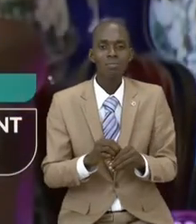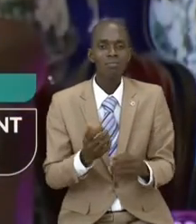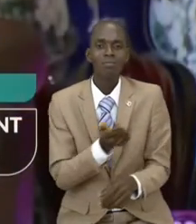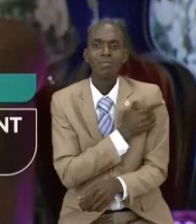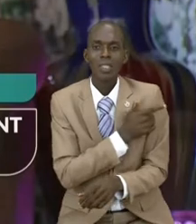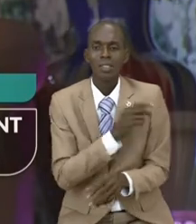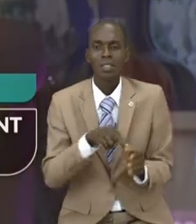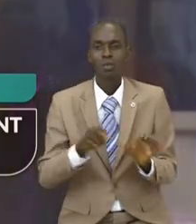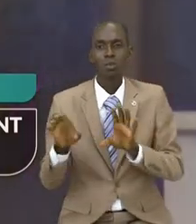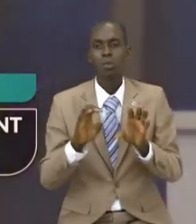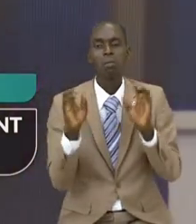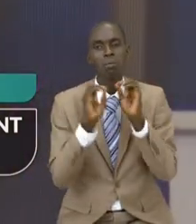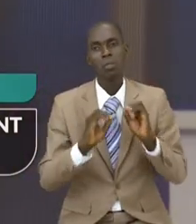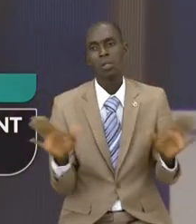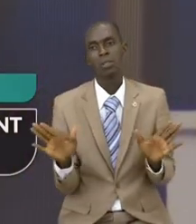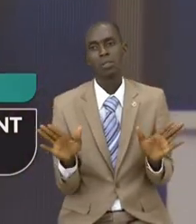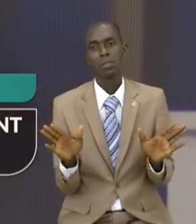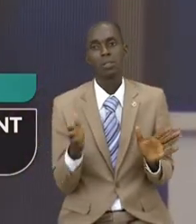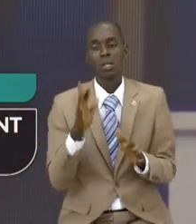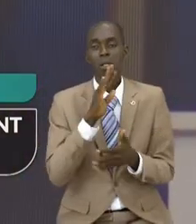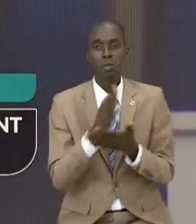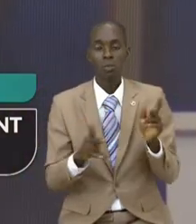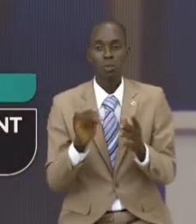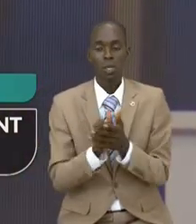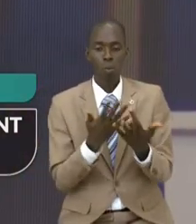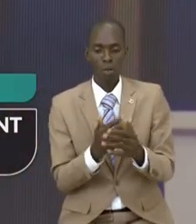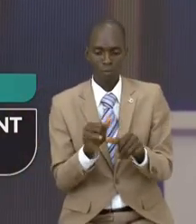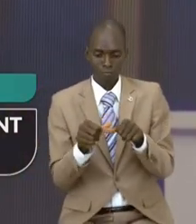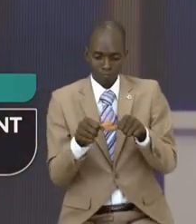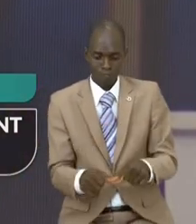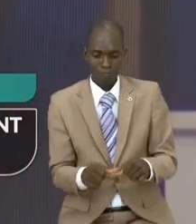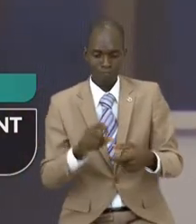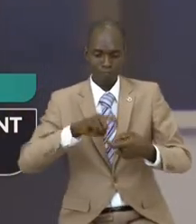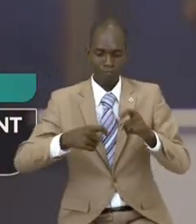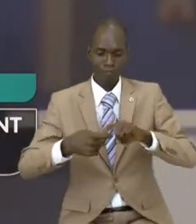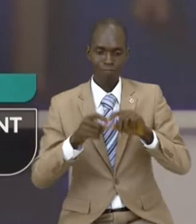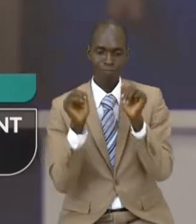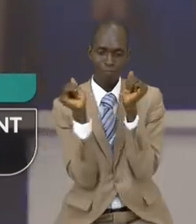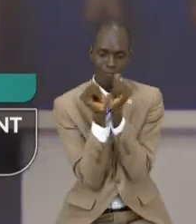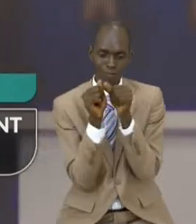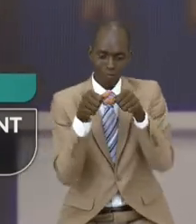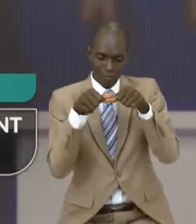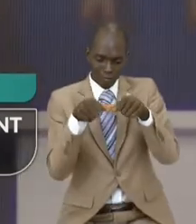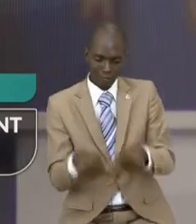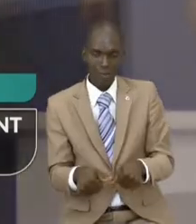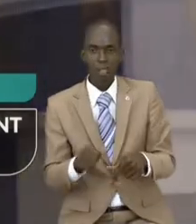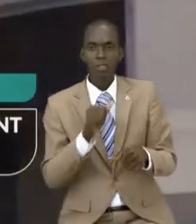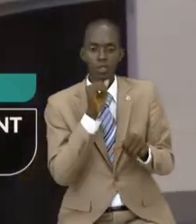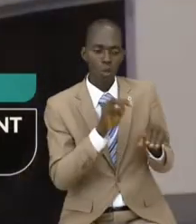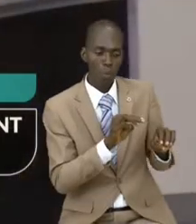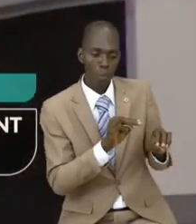that wait tied down, chained down, and they're not moving